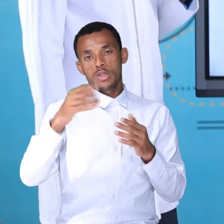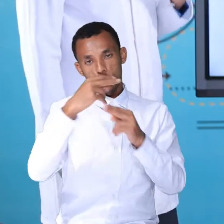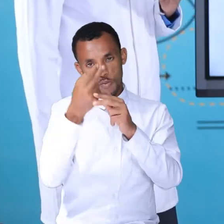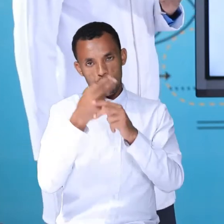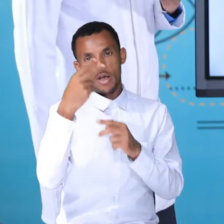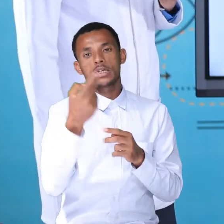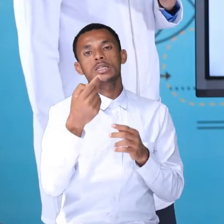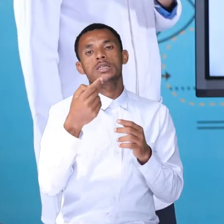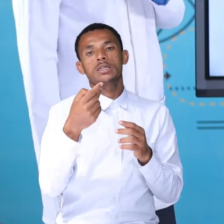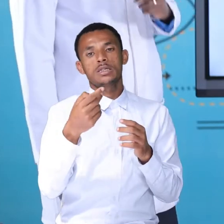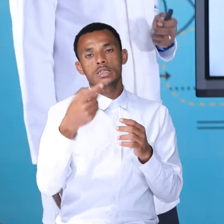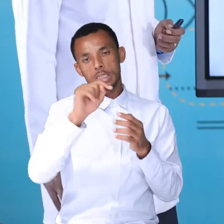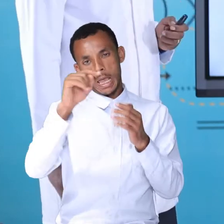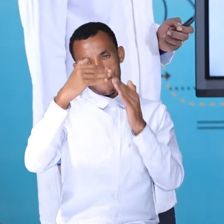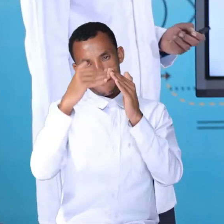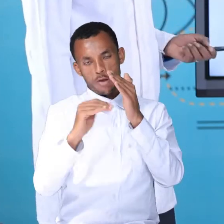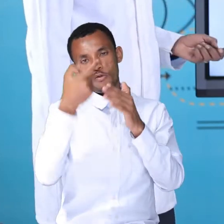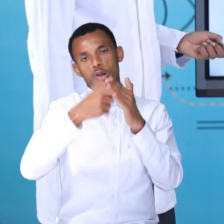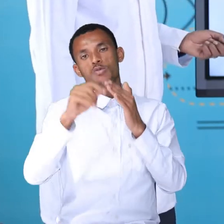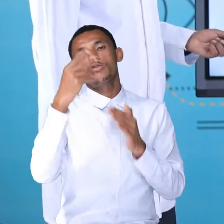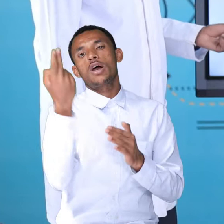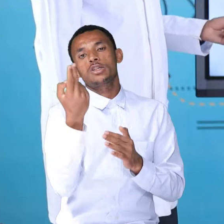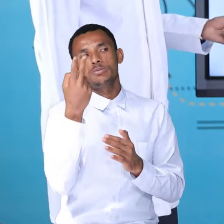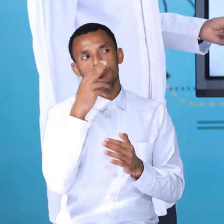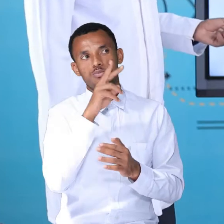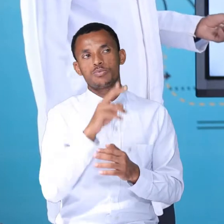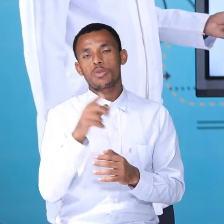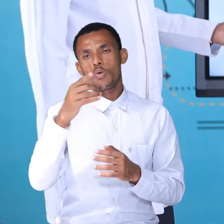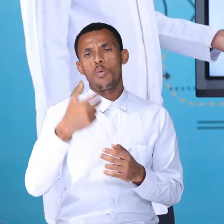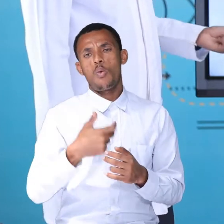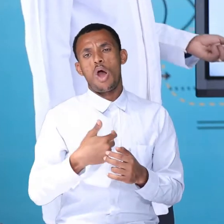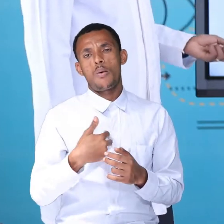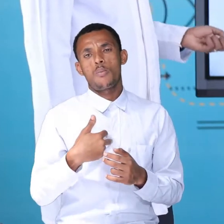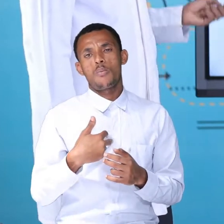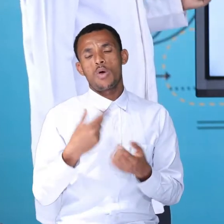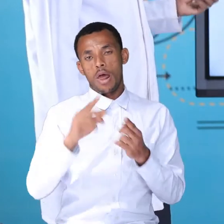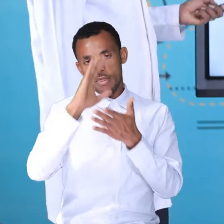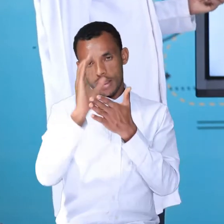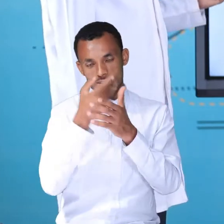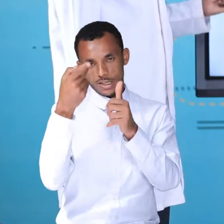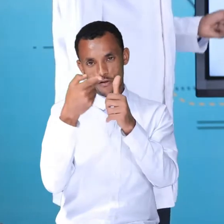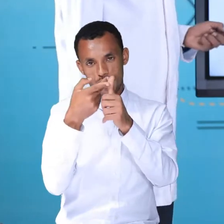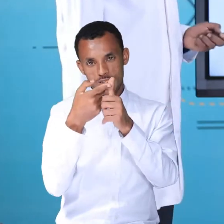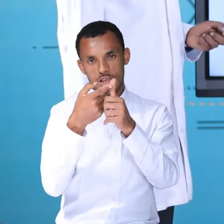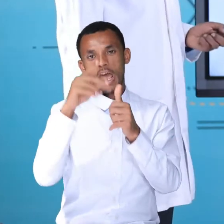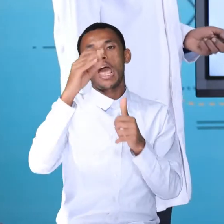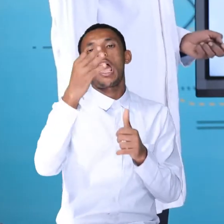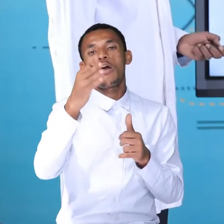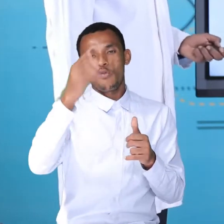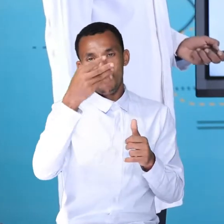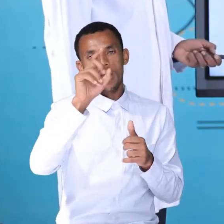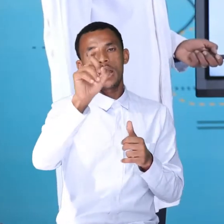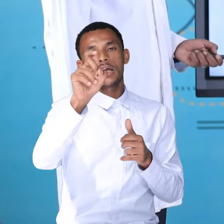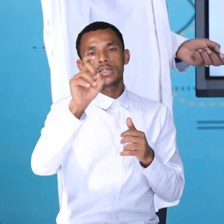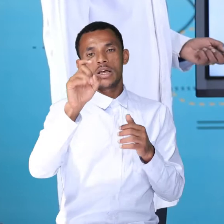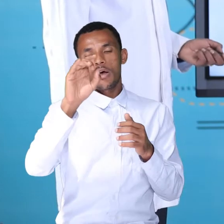function minus the minimum value of that function. You have, when you are taking the first one, f of x, half of cosine